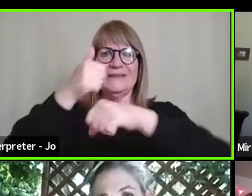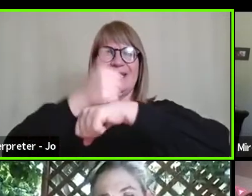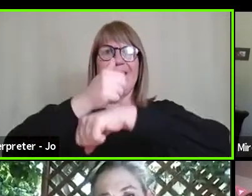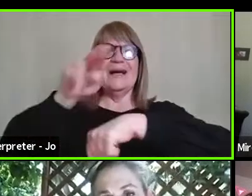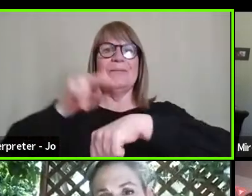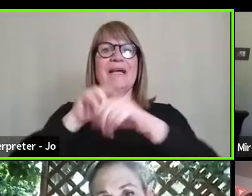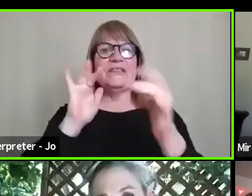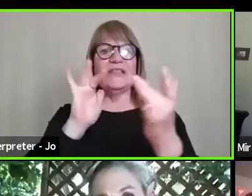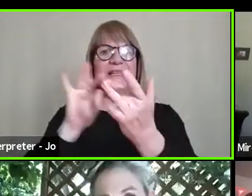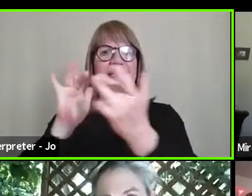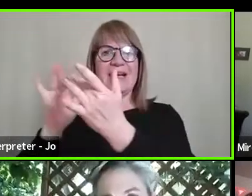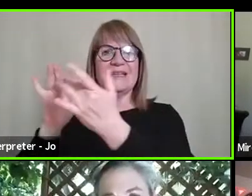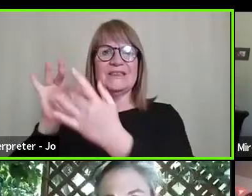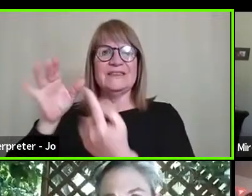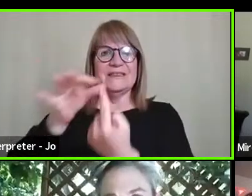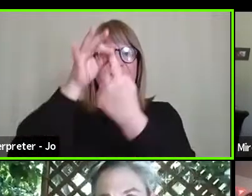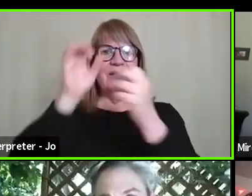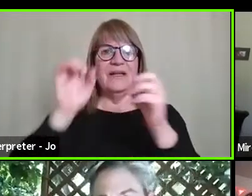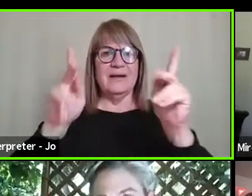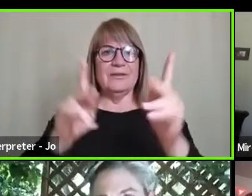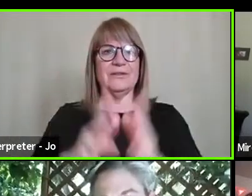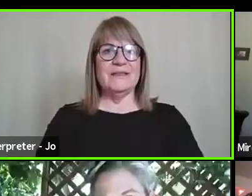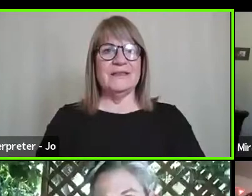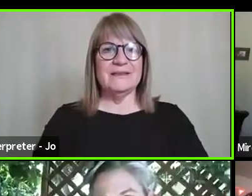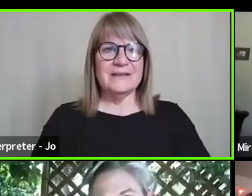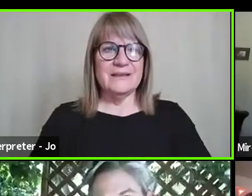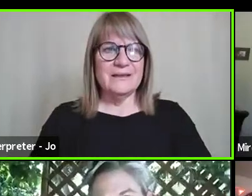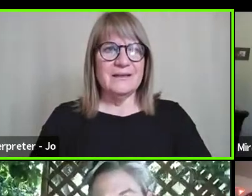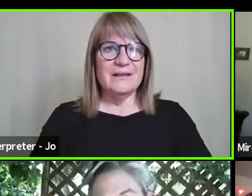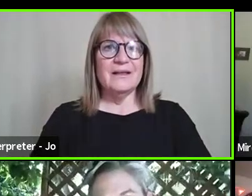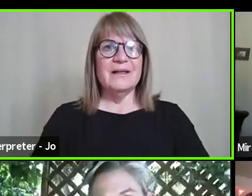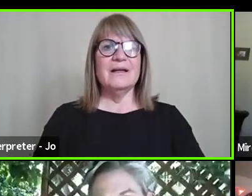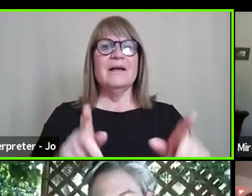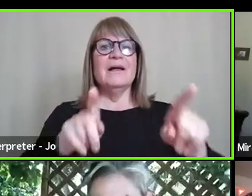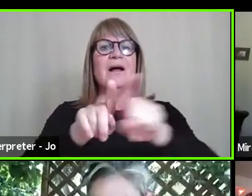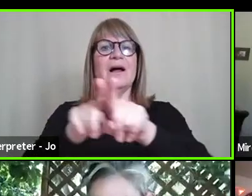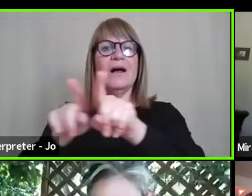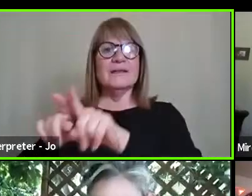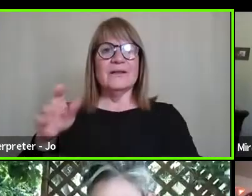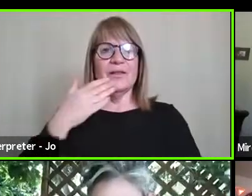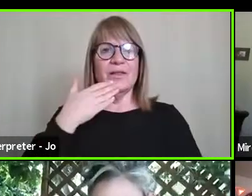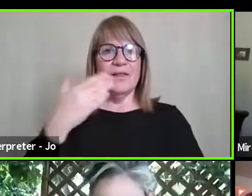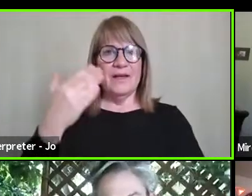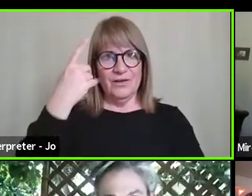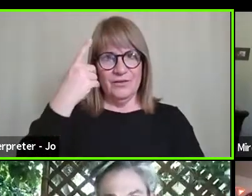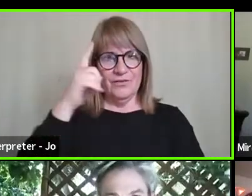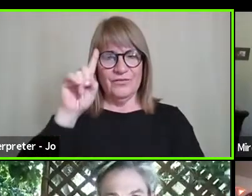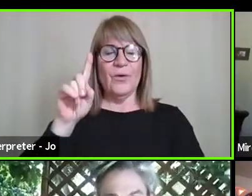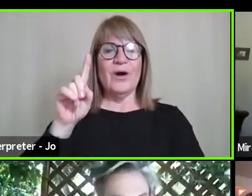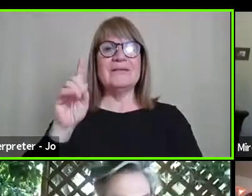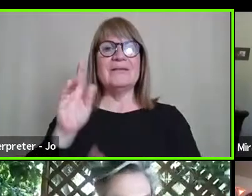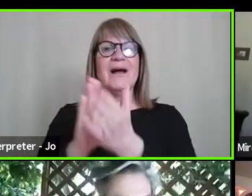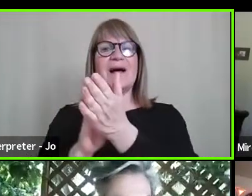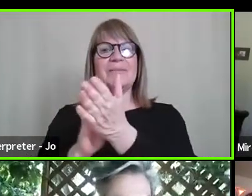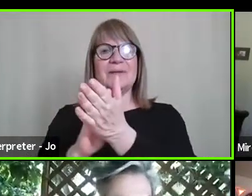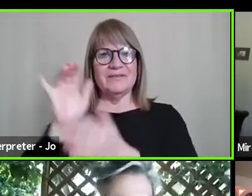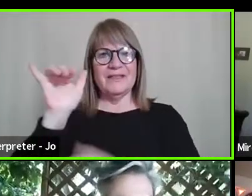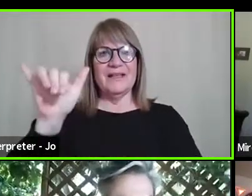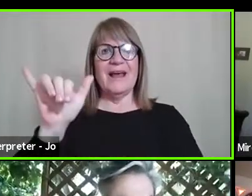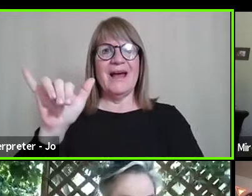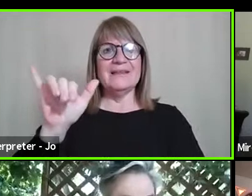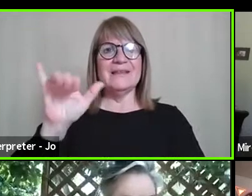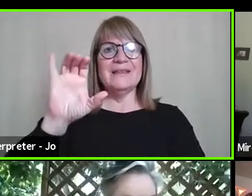well and unique opportunities yeah and i also um thank you for uplifting that cynthia and i also wanted to uplift